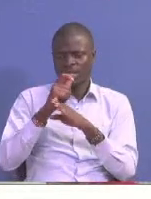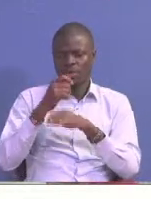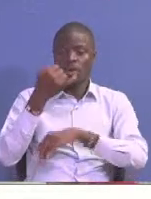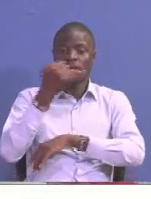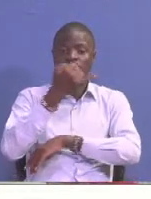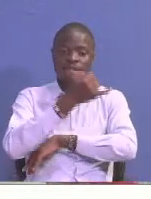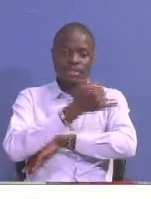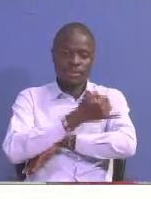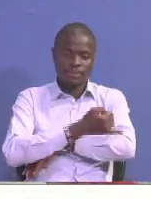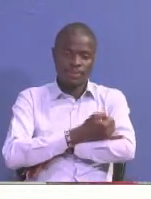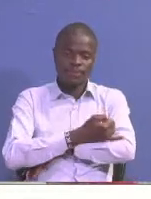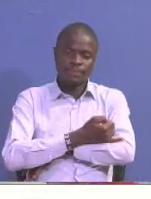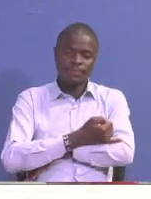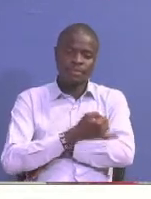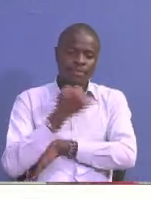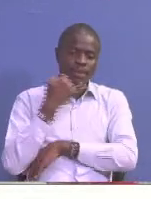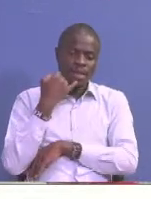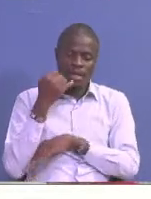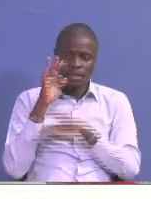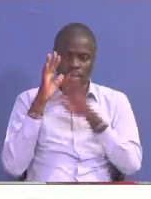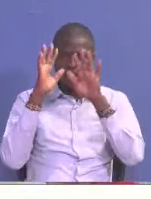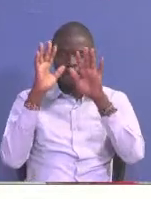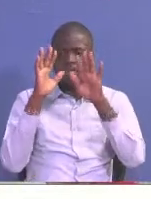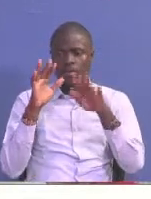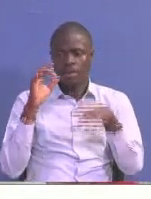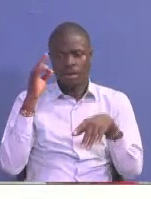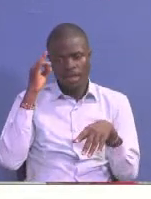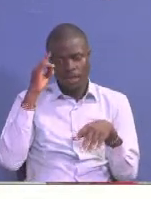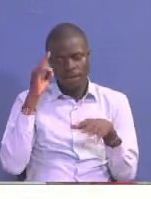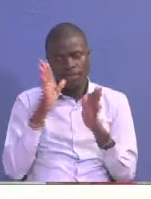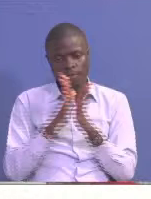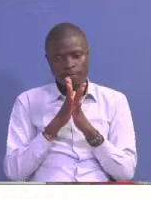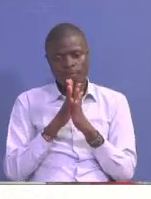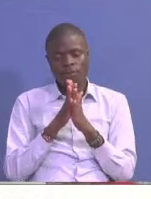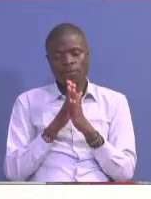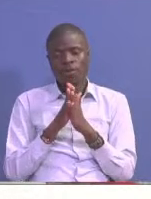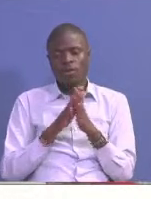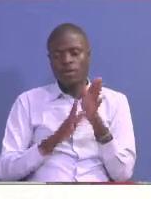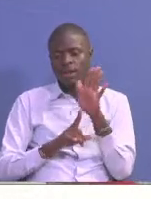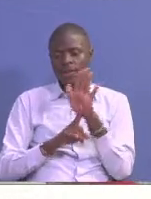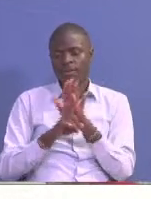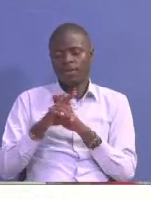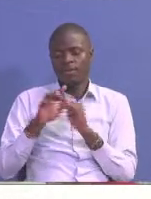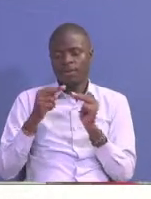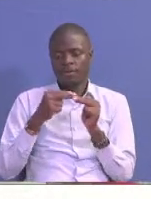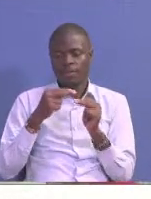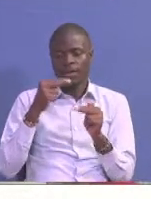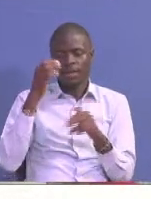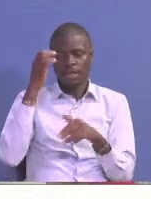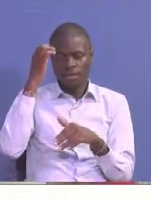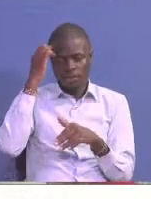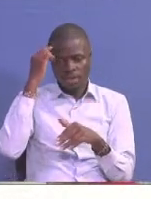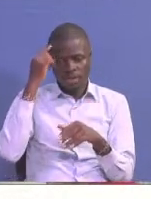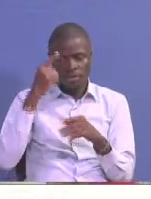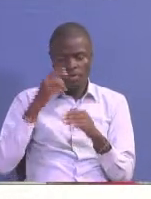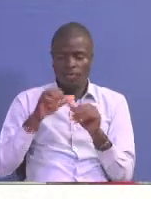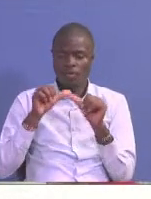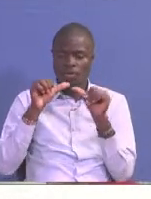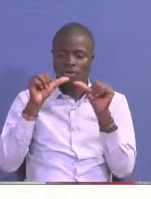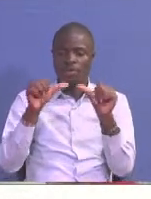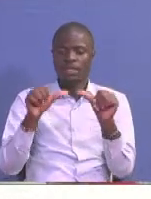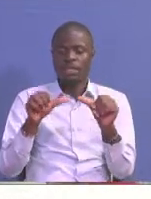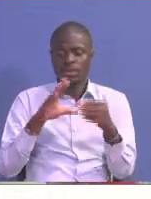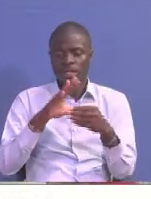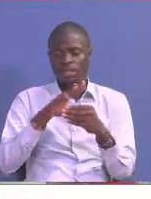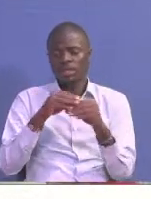institutes is critical for the sustained development of higher education for continuous